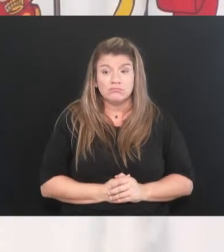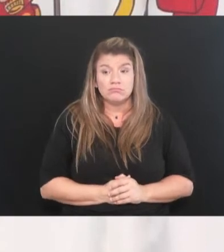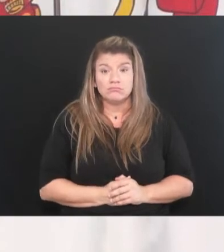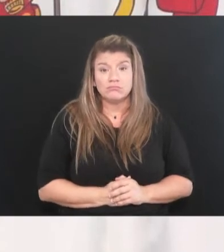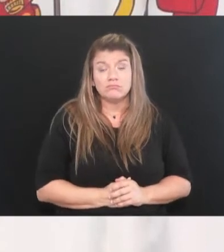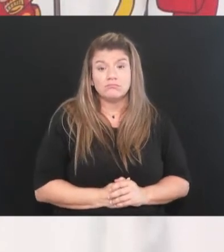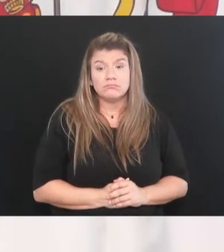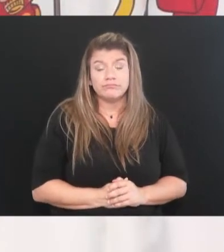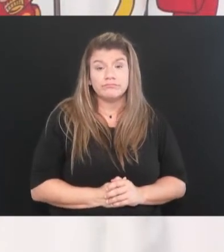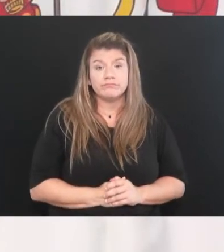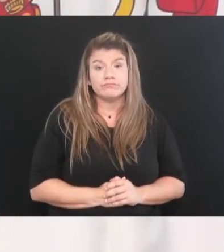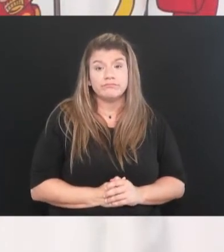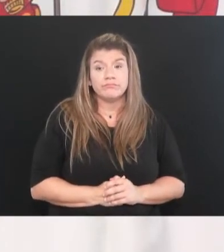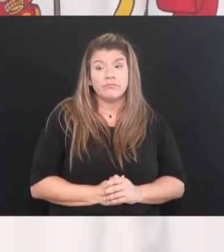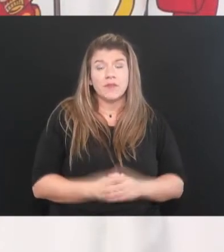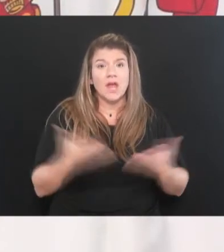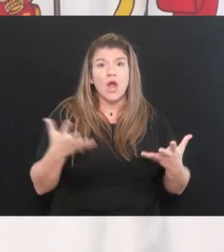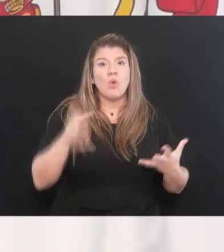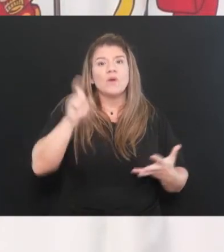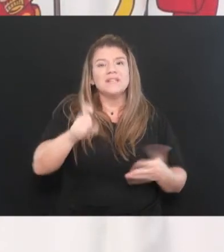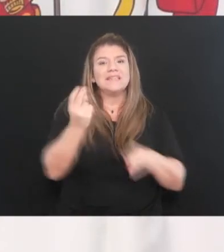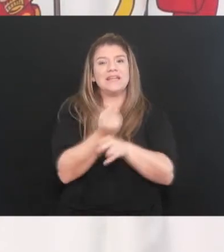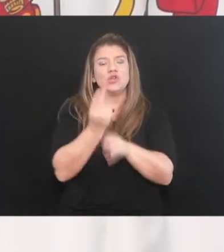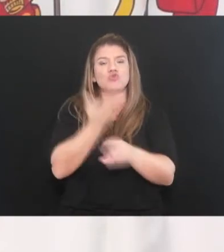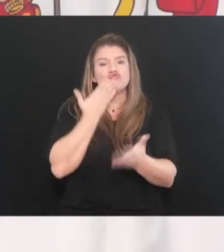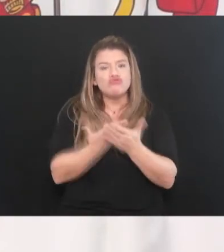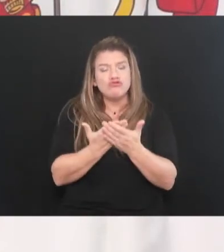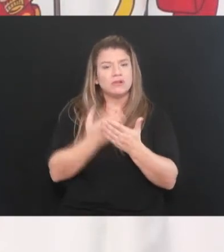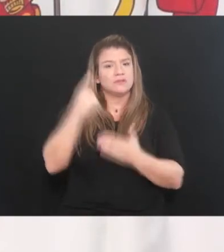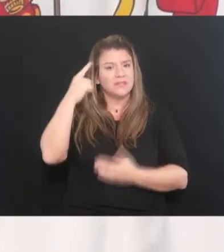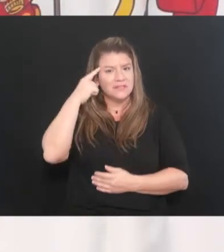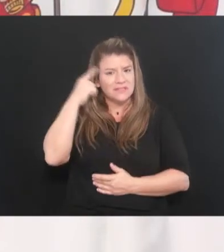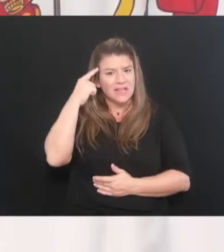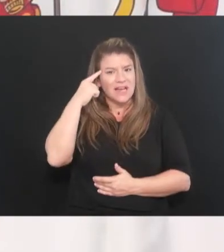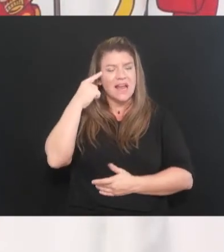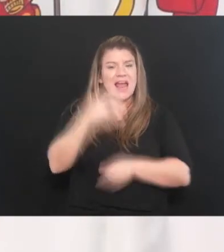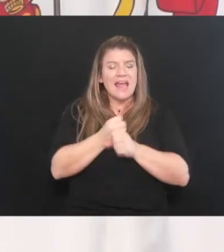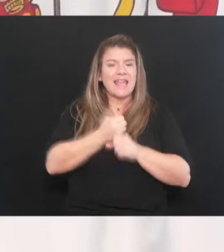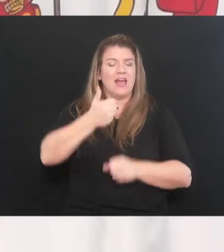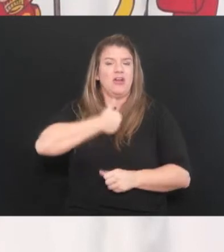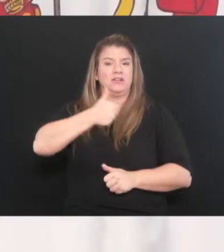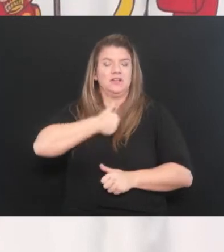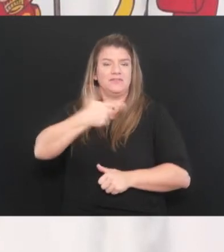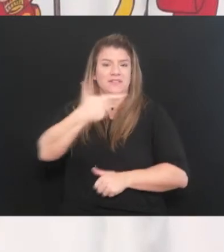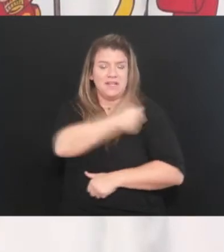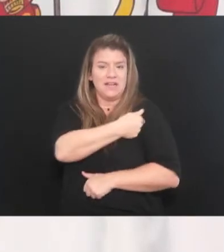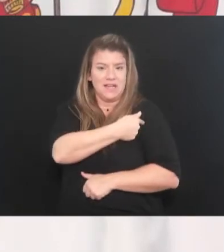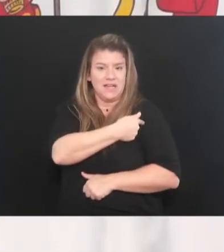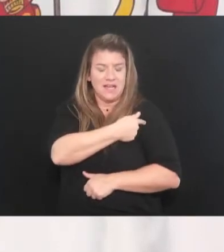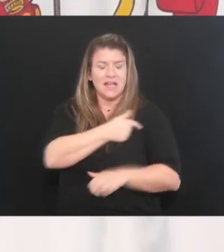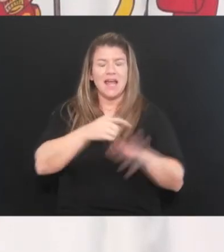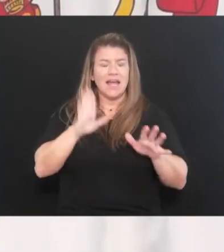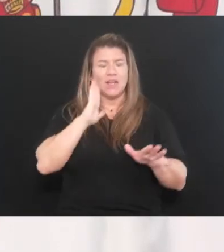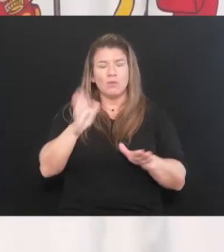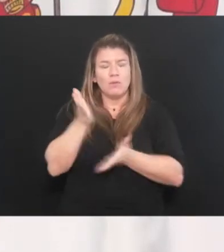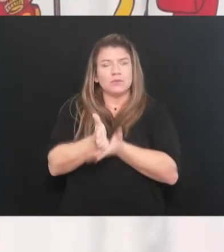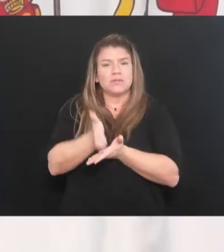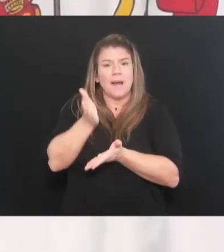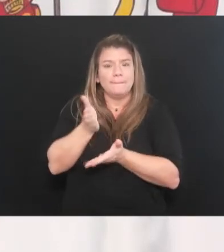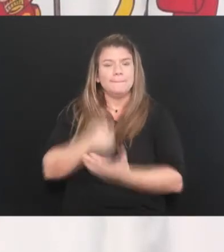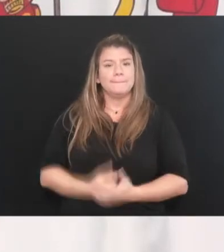we just need to use good sense and get ourselves vaccinated, and then we'll stop this